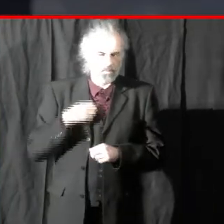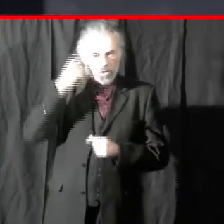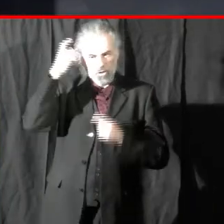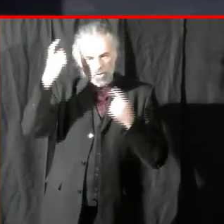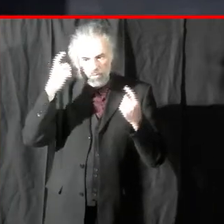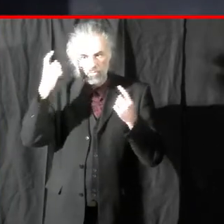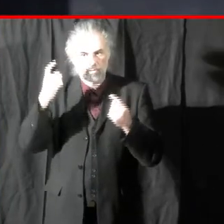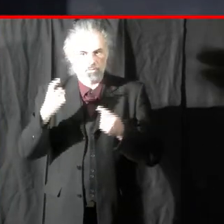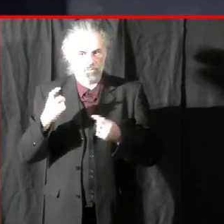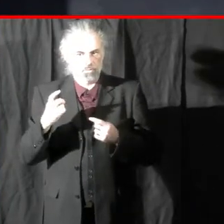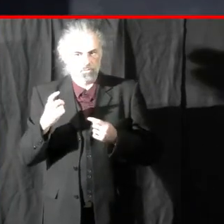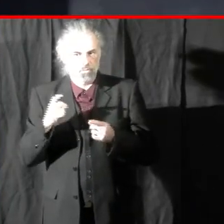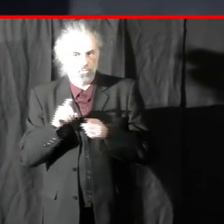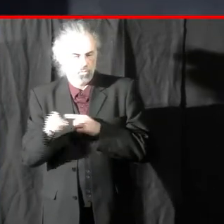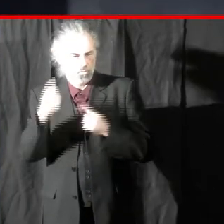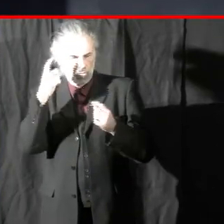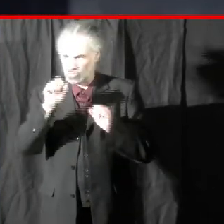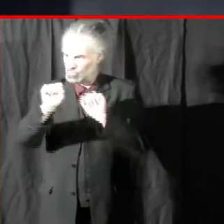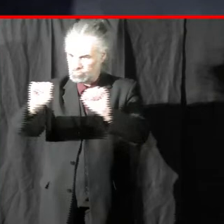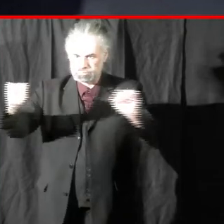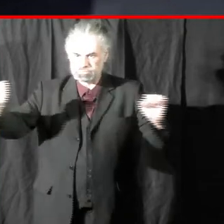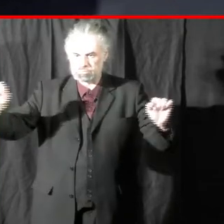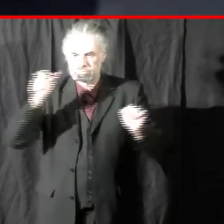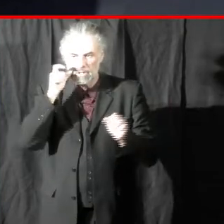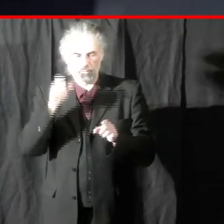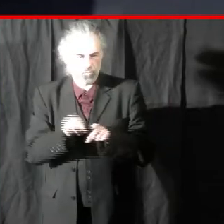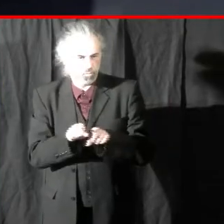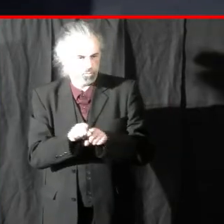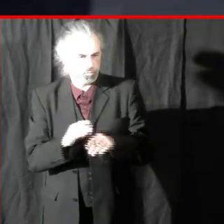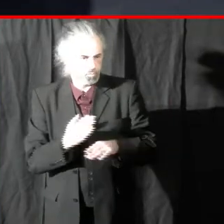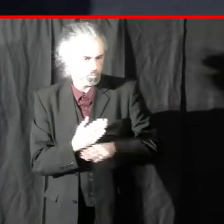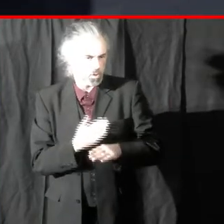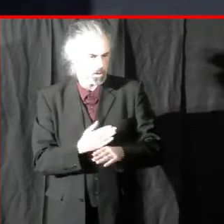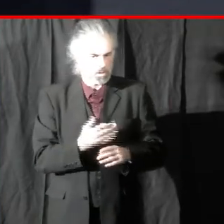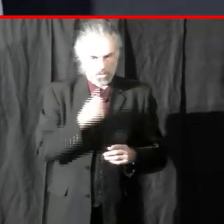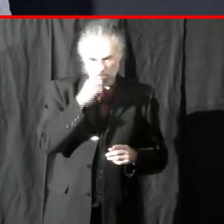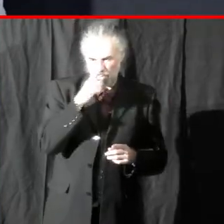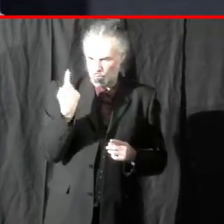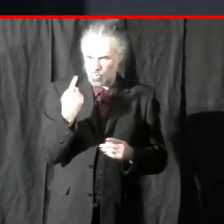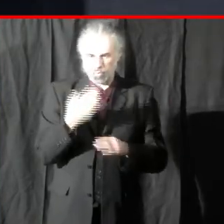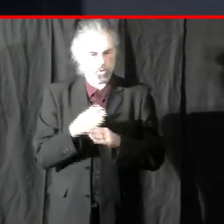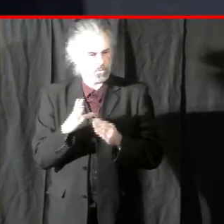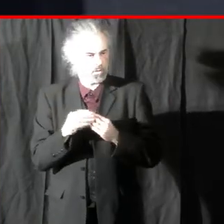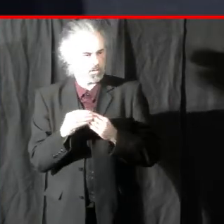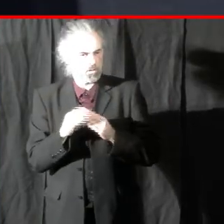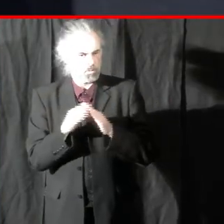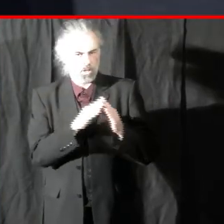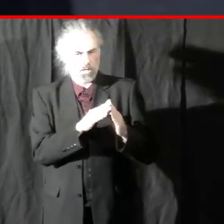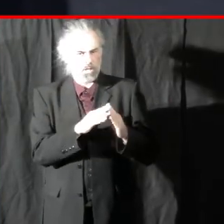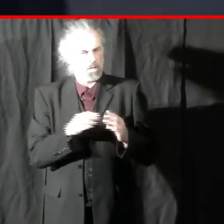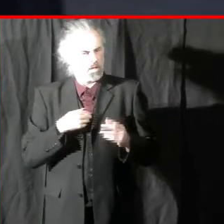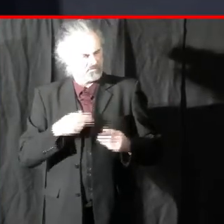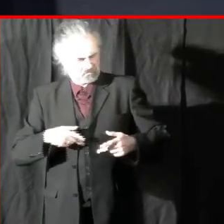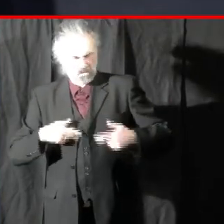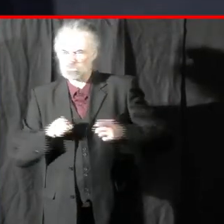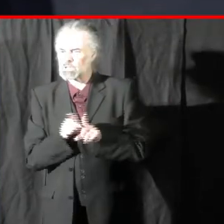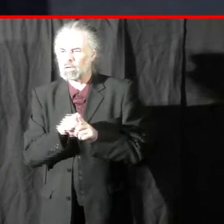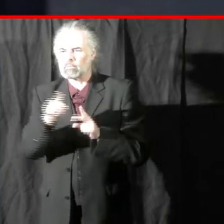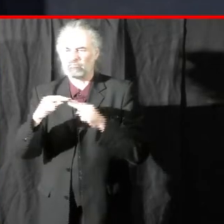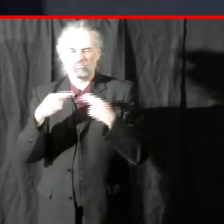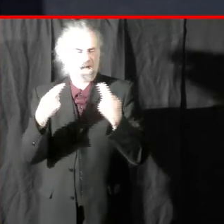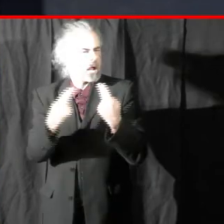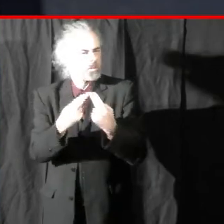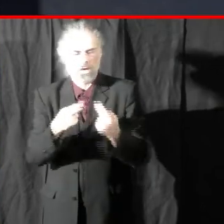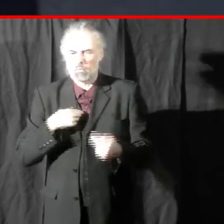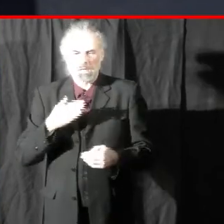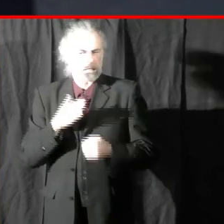My utmost concern is for your safety as workers and members of the community. You're like family to me, and I would never, ever